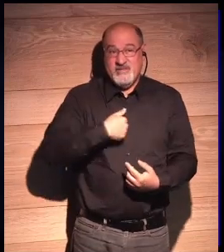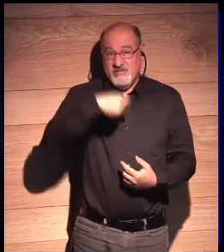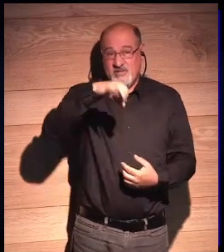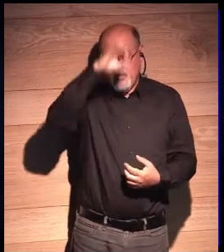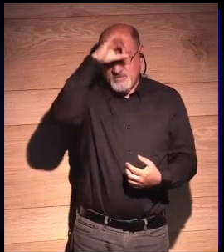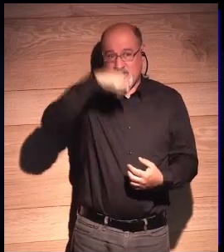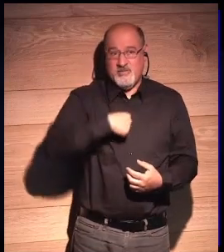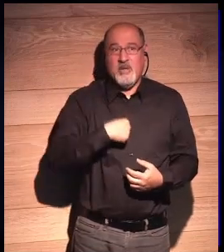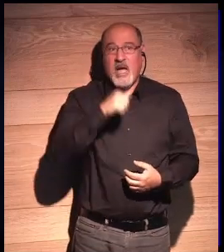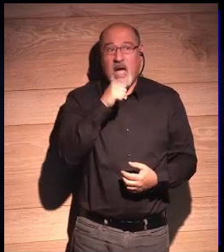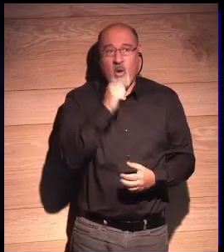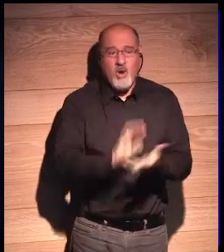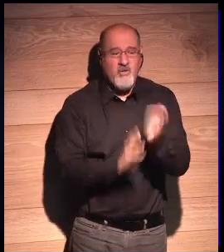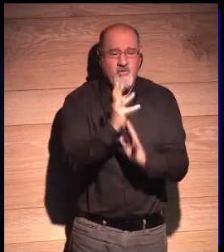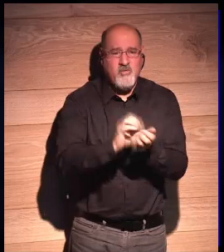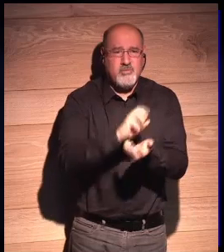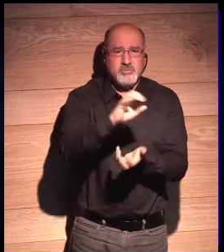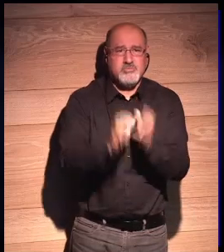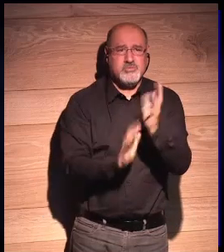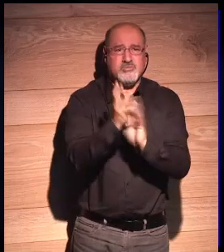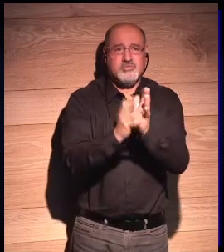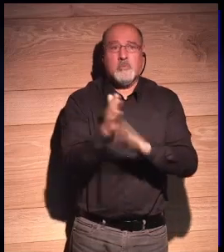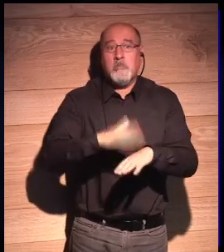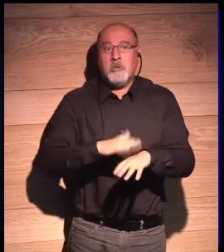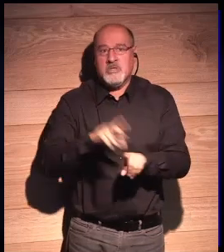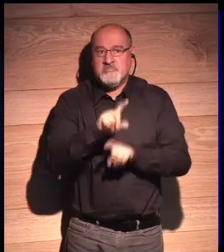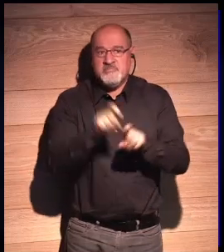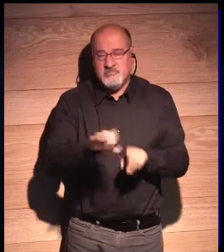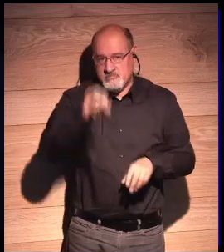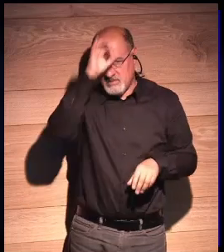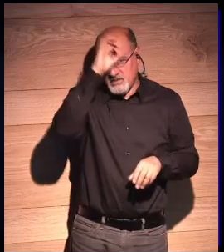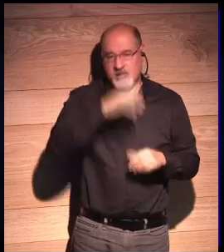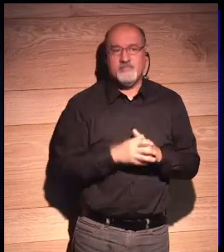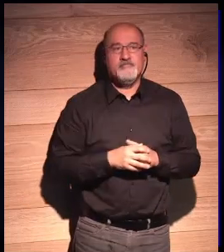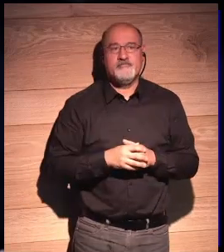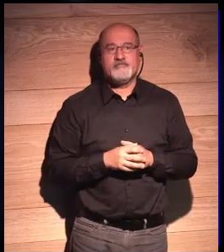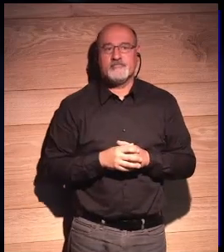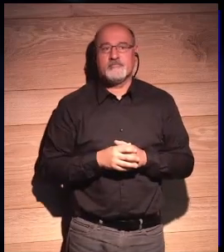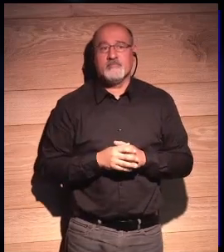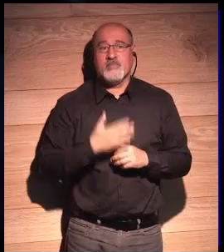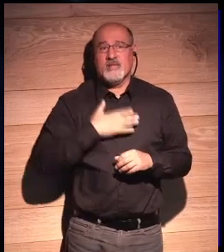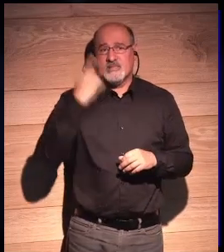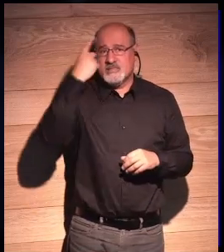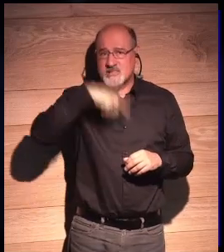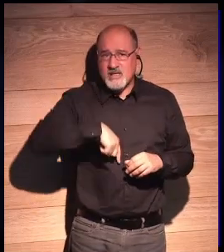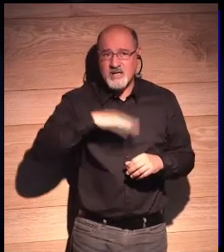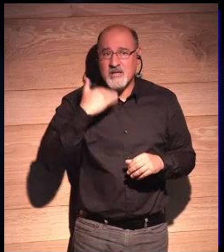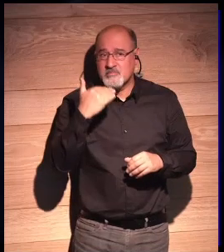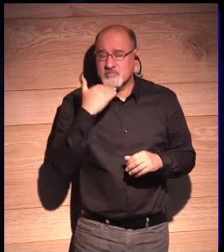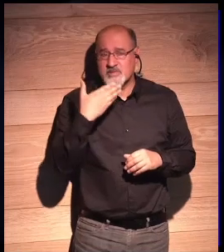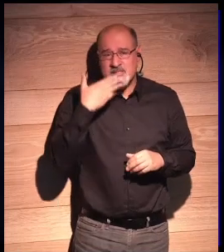a mystery. and so I know if I ever tried to address anything that had